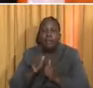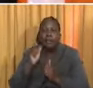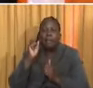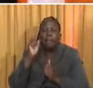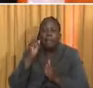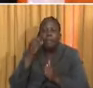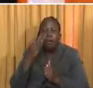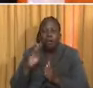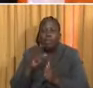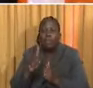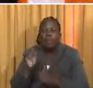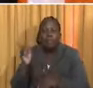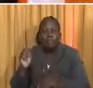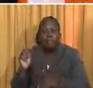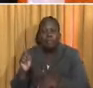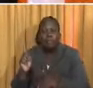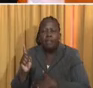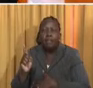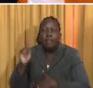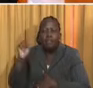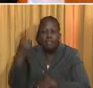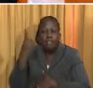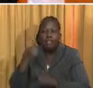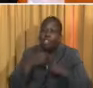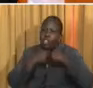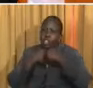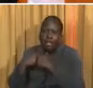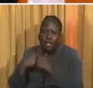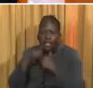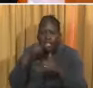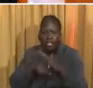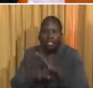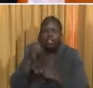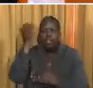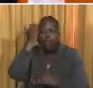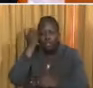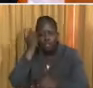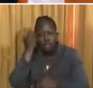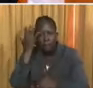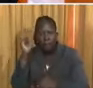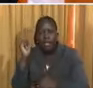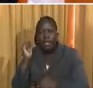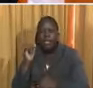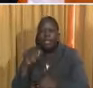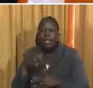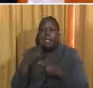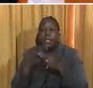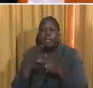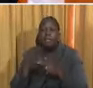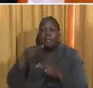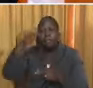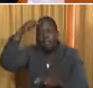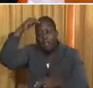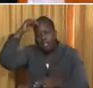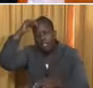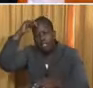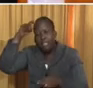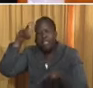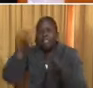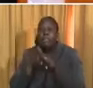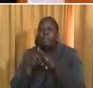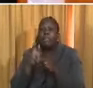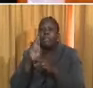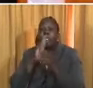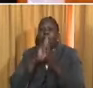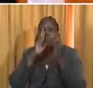has a recourse. First, to challenge the action in court by naming the Attorney General as a respondent in a judicial